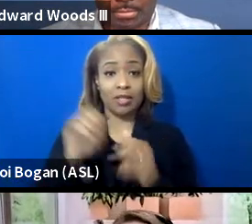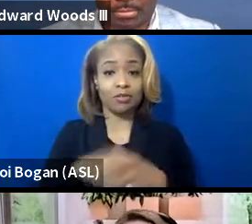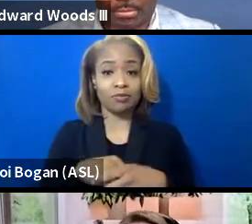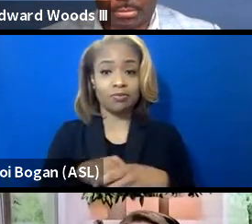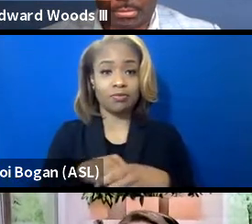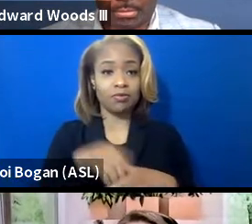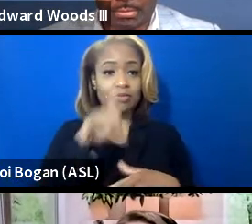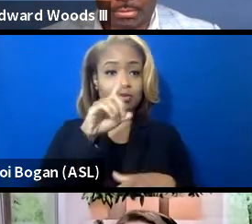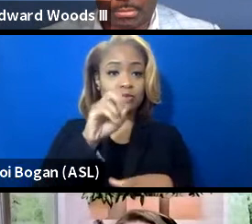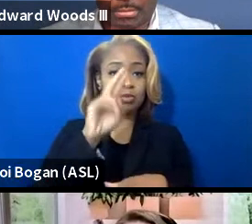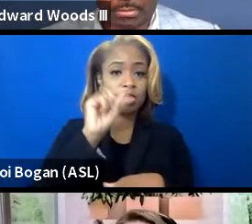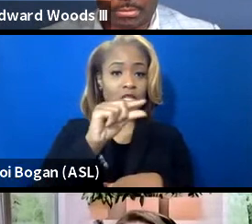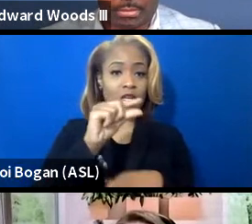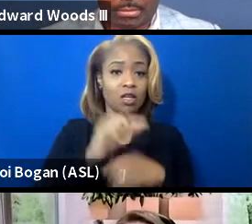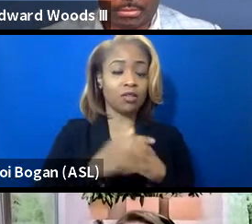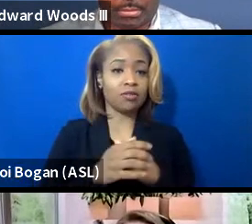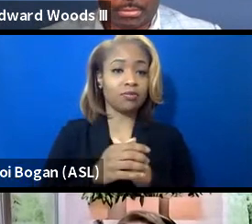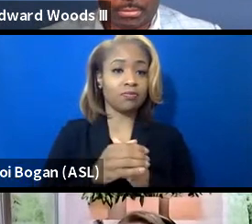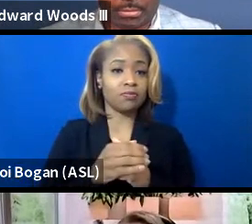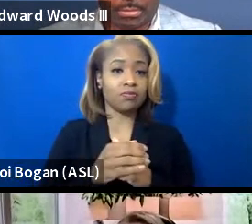Doug?